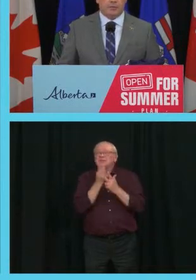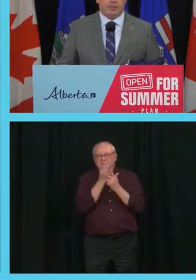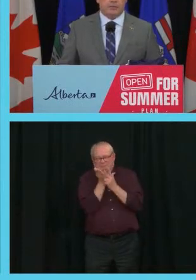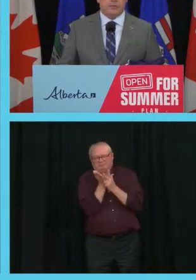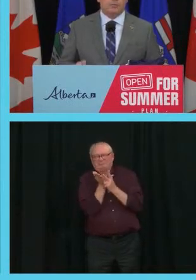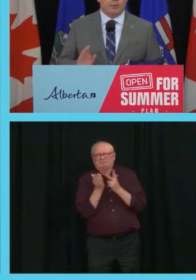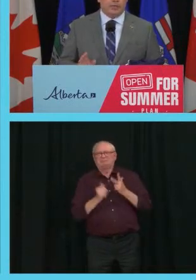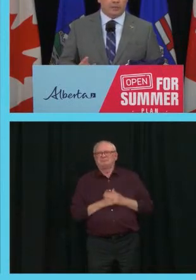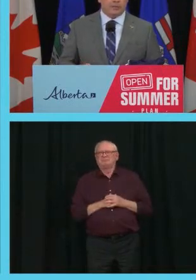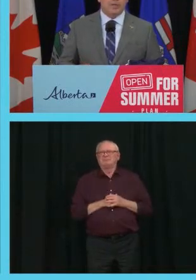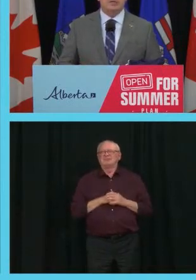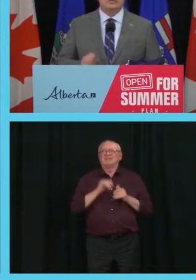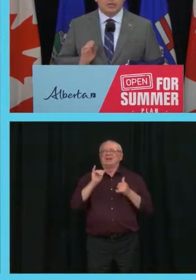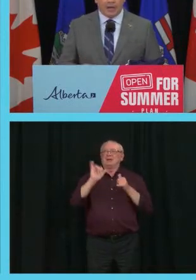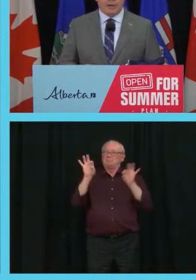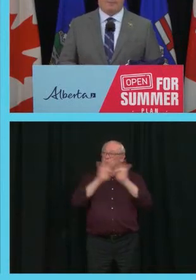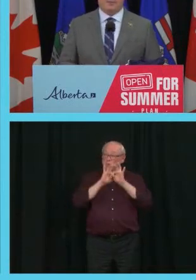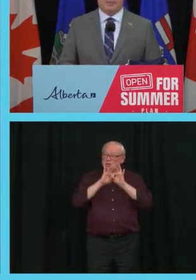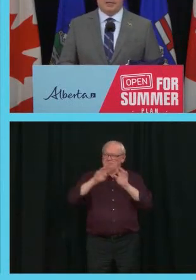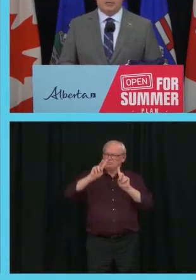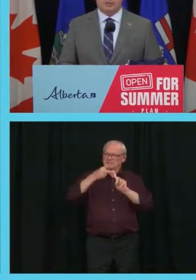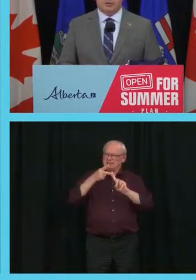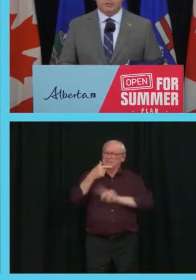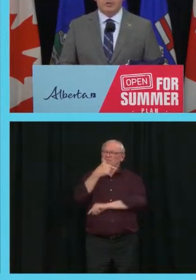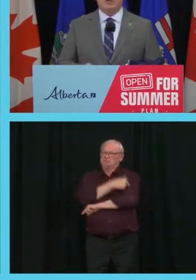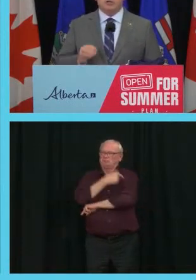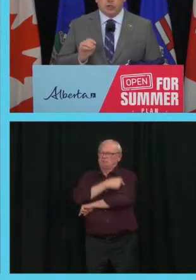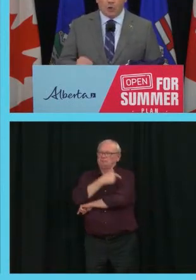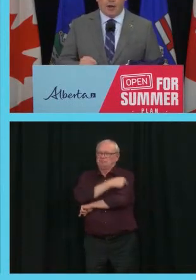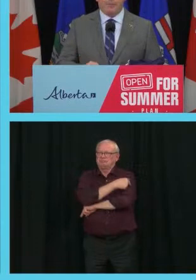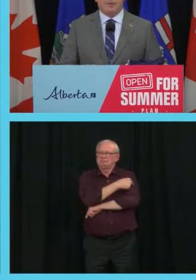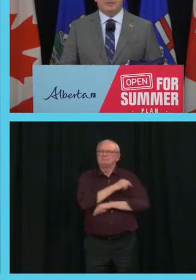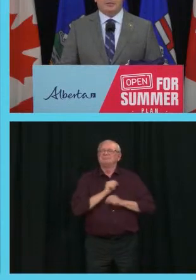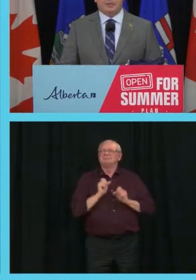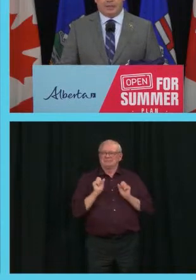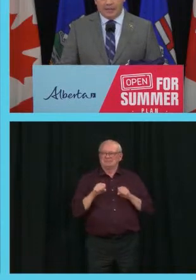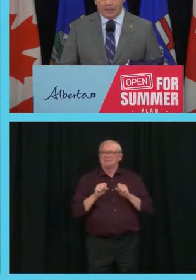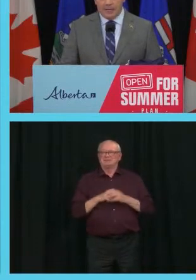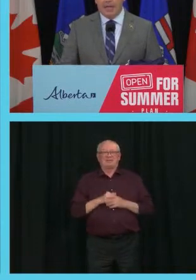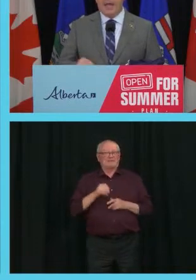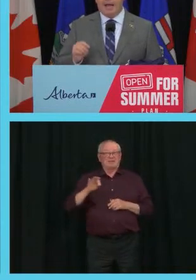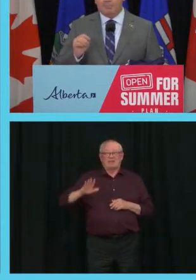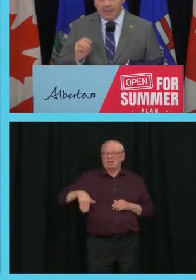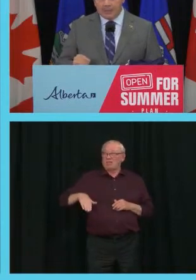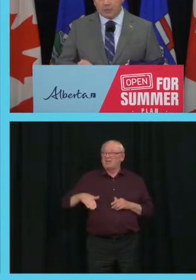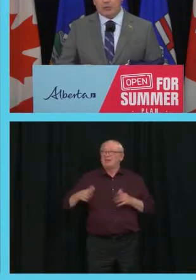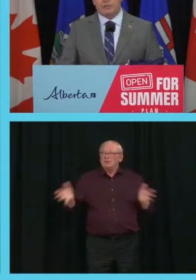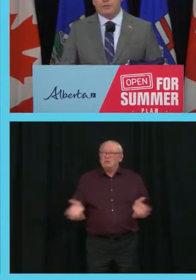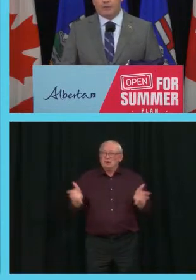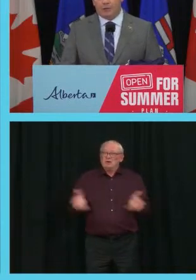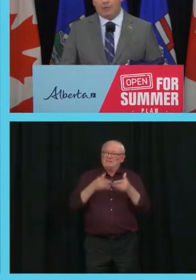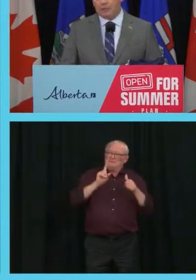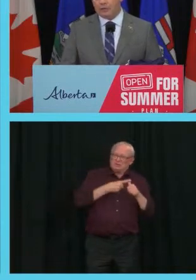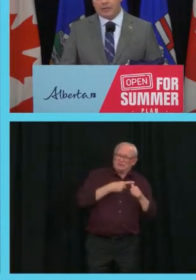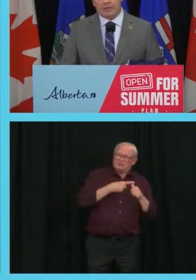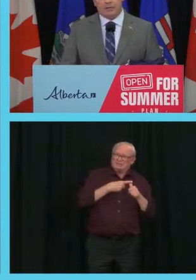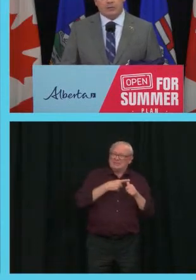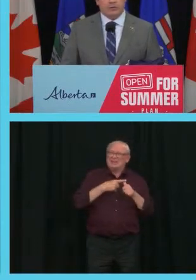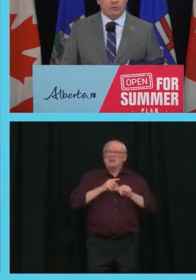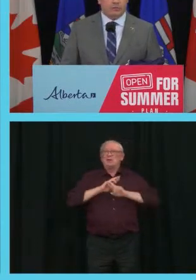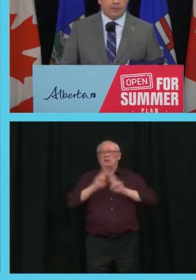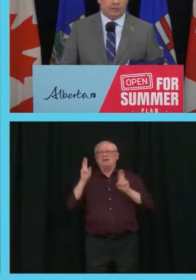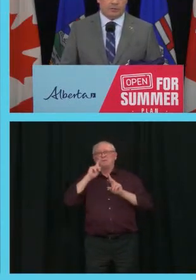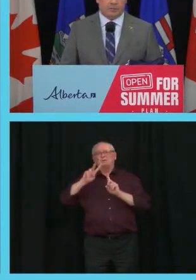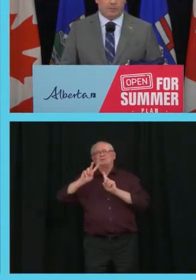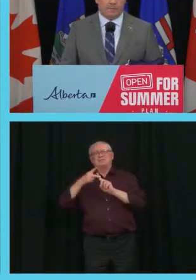second dose protection. So please sign up to get your dose. Show up to get it, and make sure to follow up with your second dose